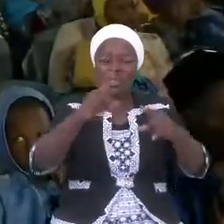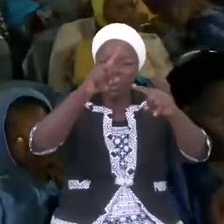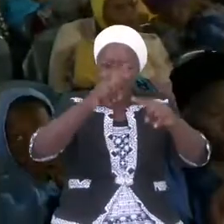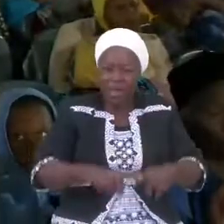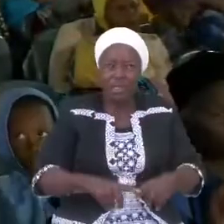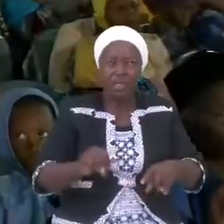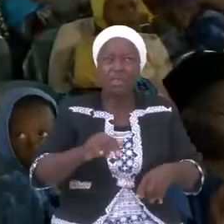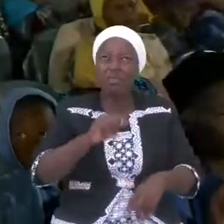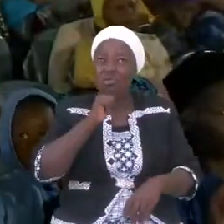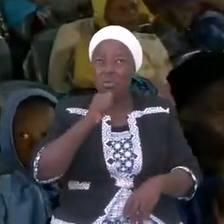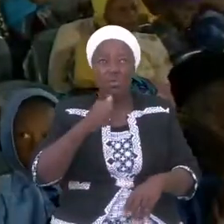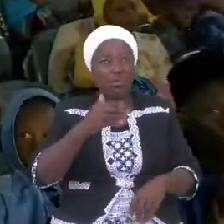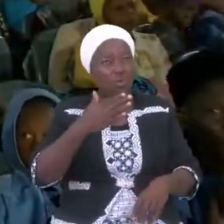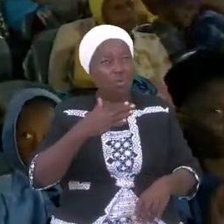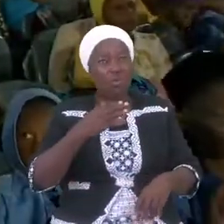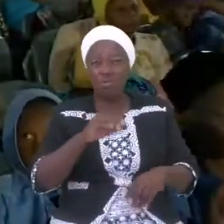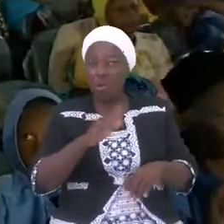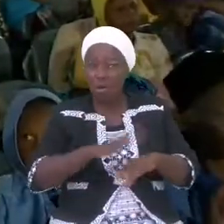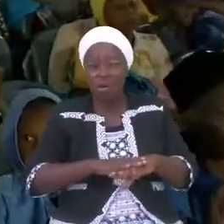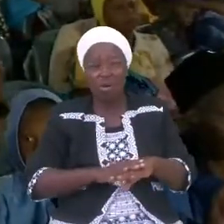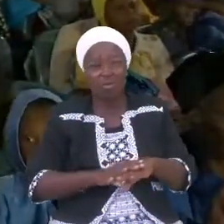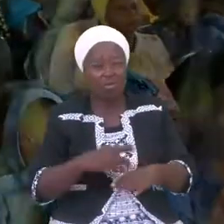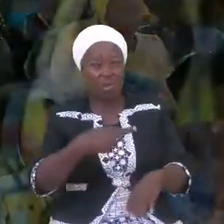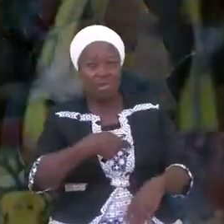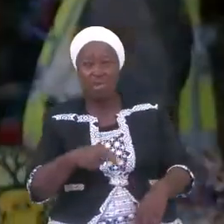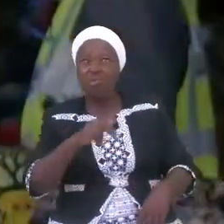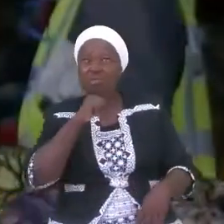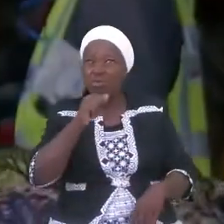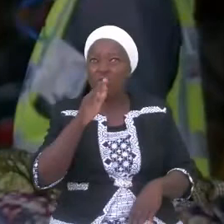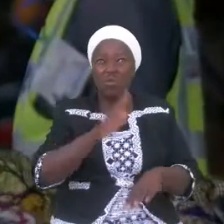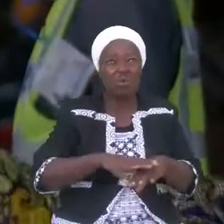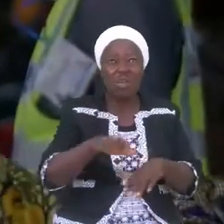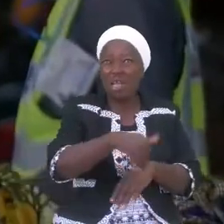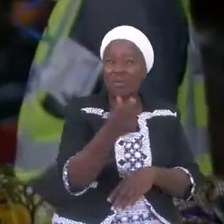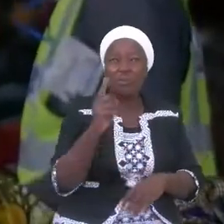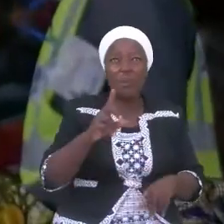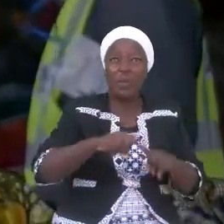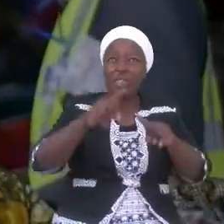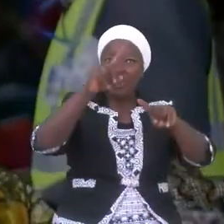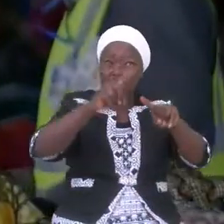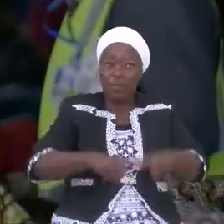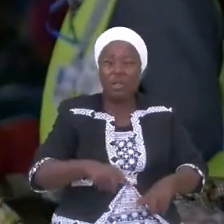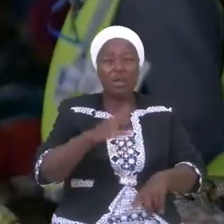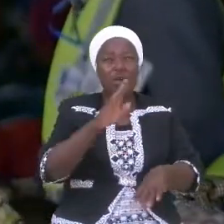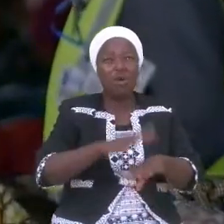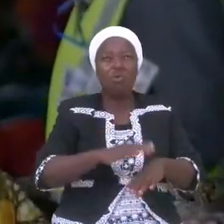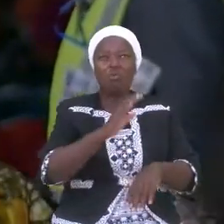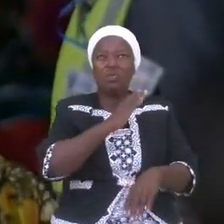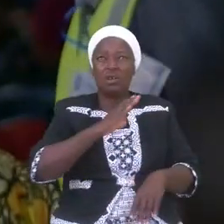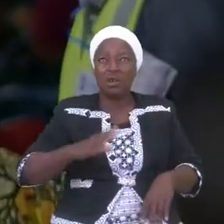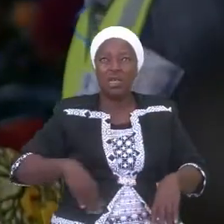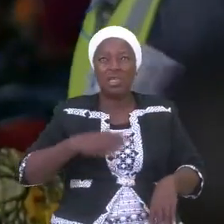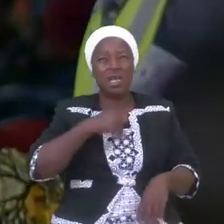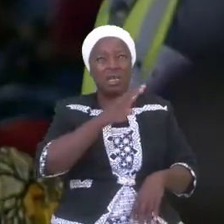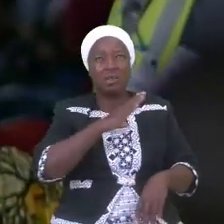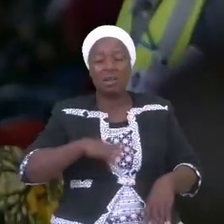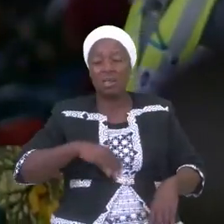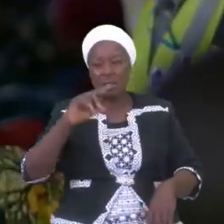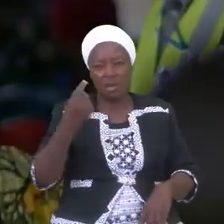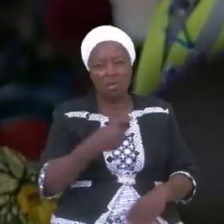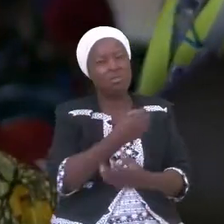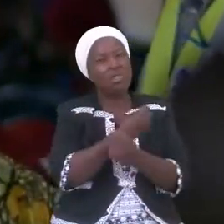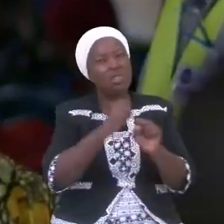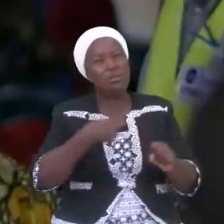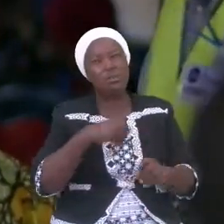depending not on religion, depending on Christ. and Christ alone. Save me,